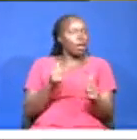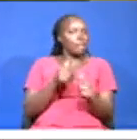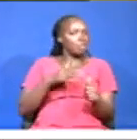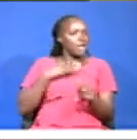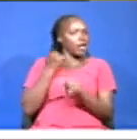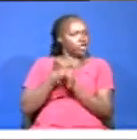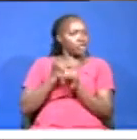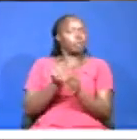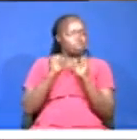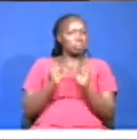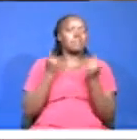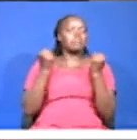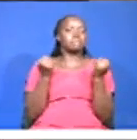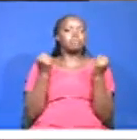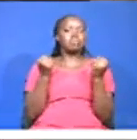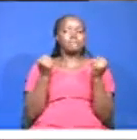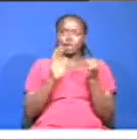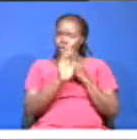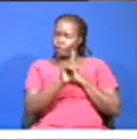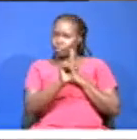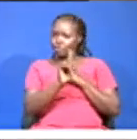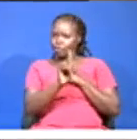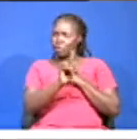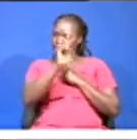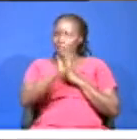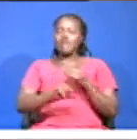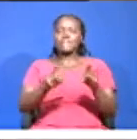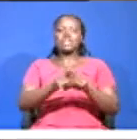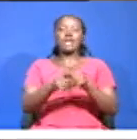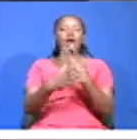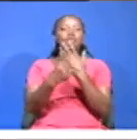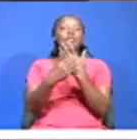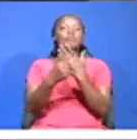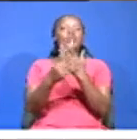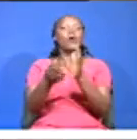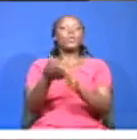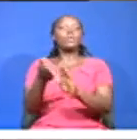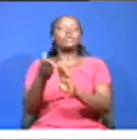safe. You guys have to keep up with the pace of the president.